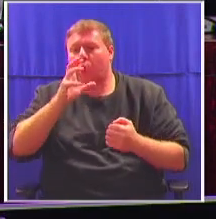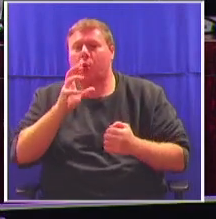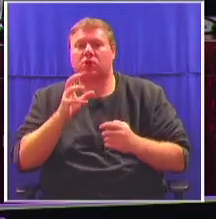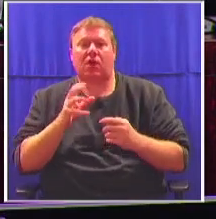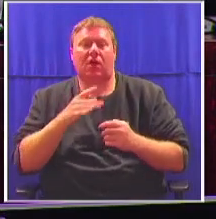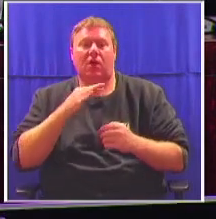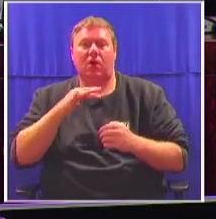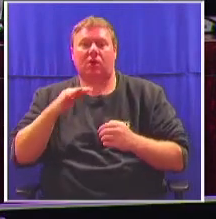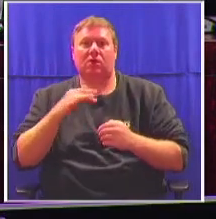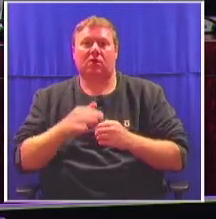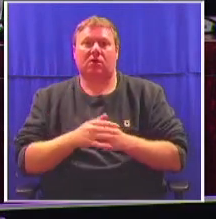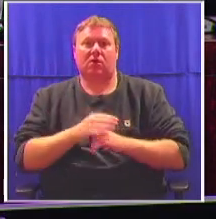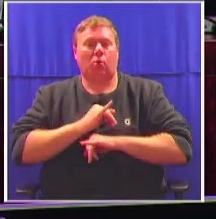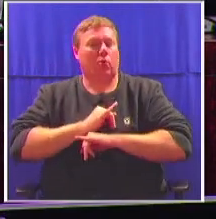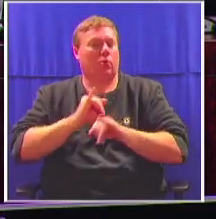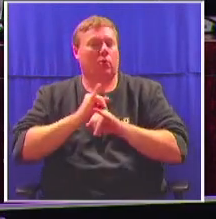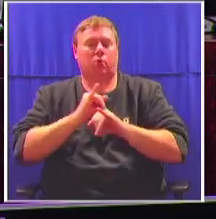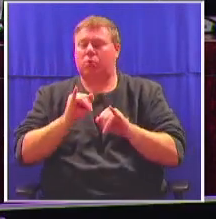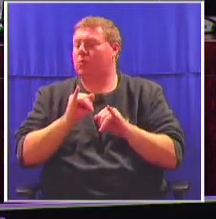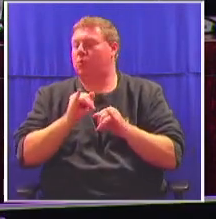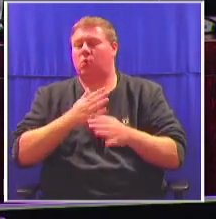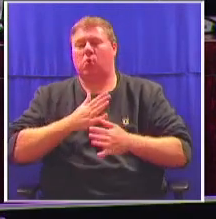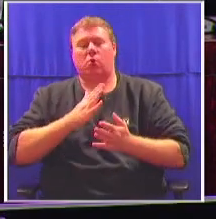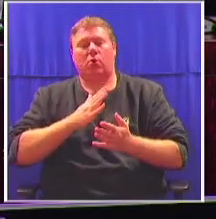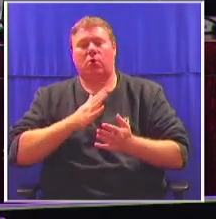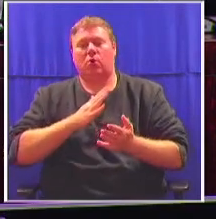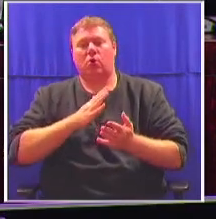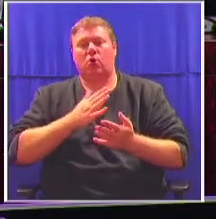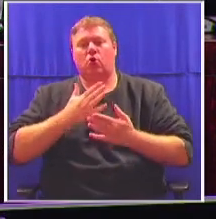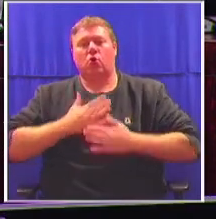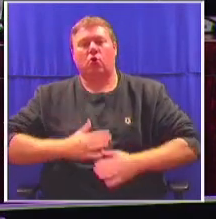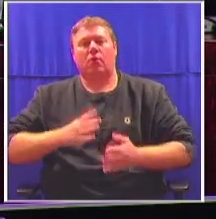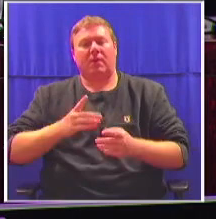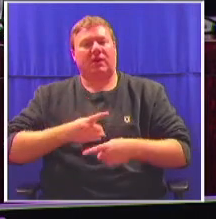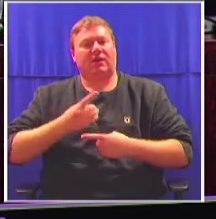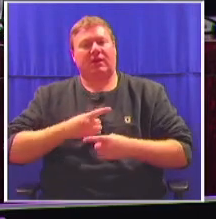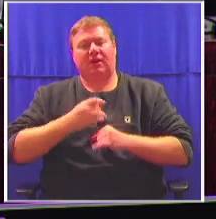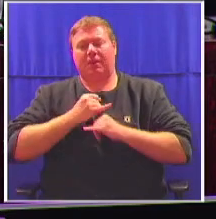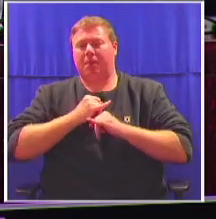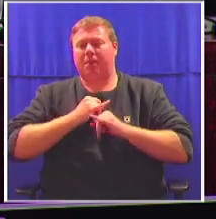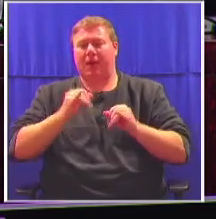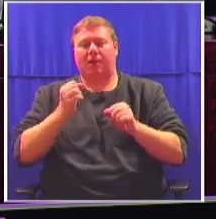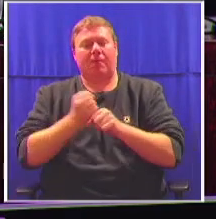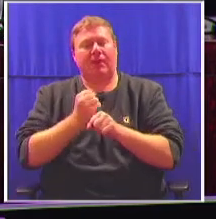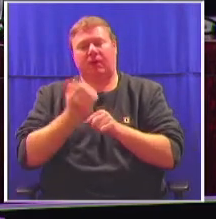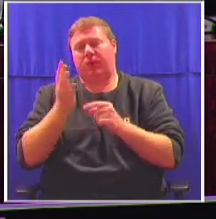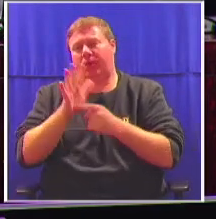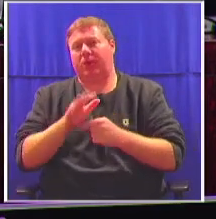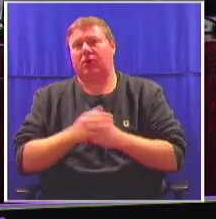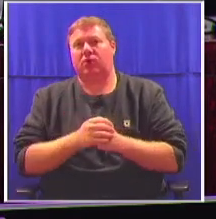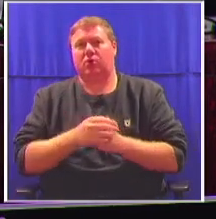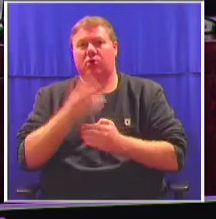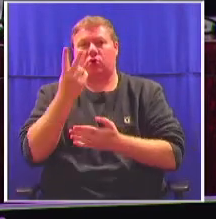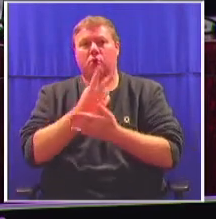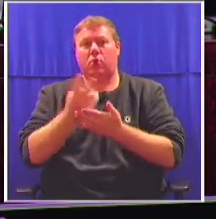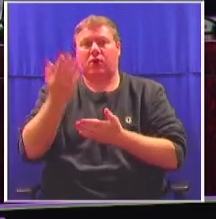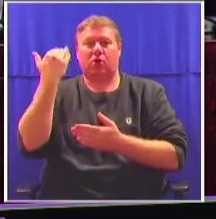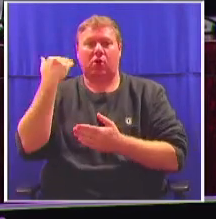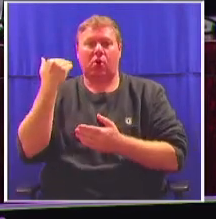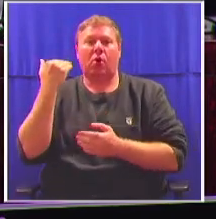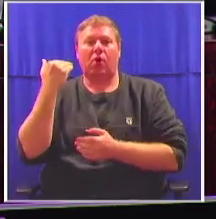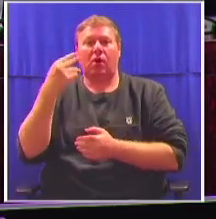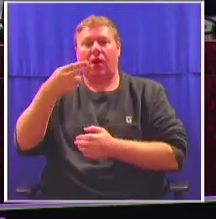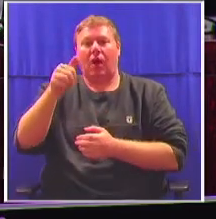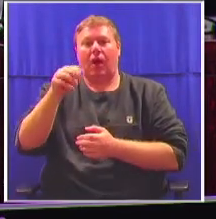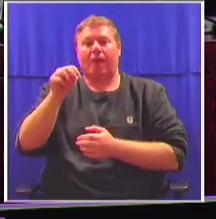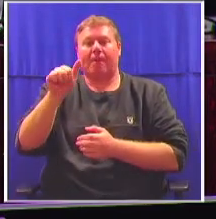the worst affront to human dignity. 2 weeks ago, there was an outbreak of cholera in